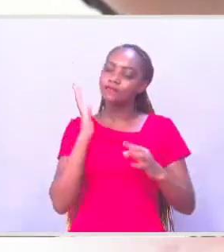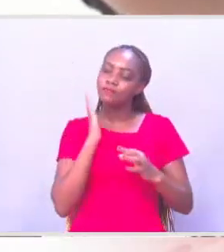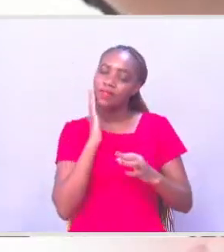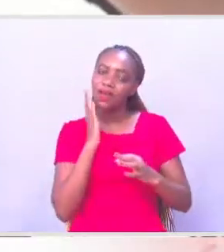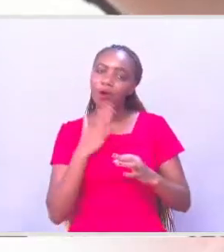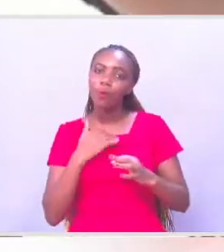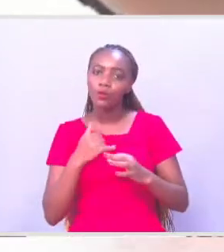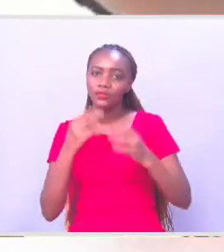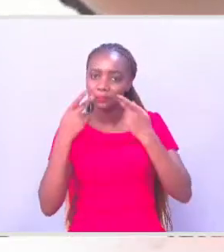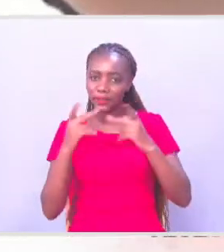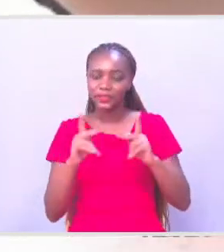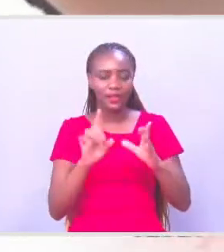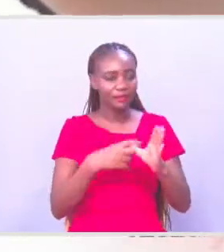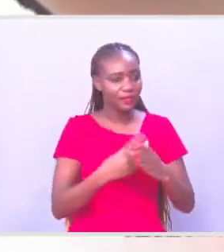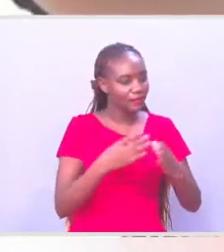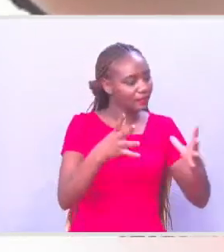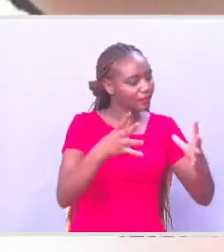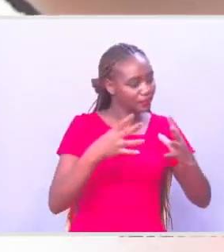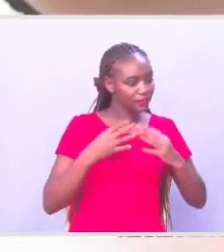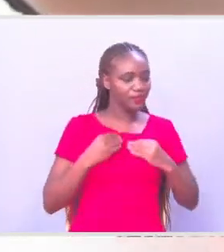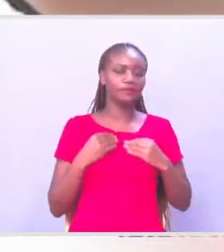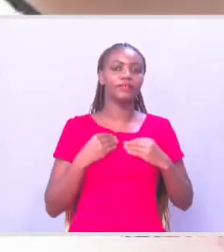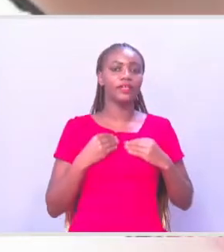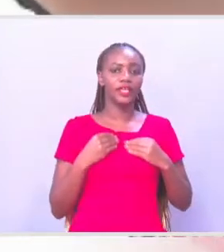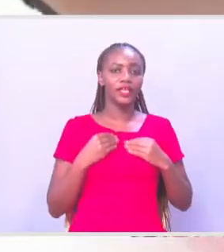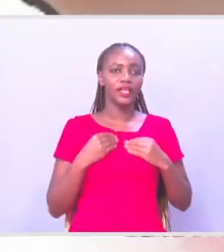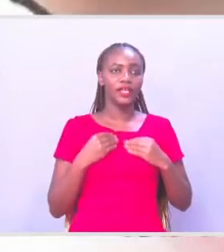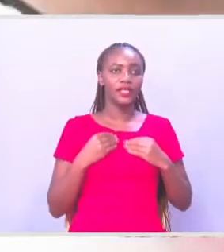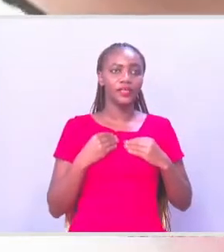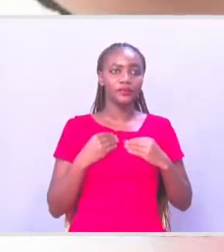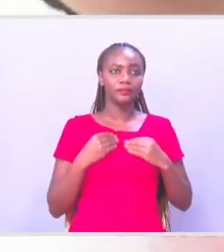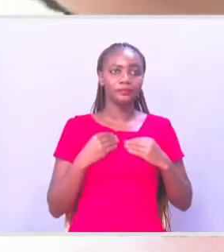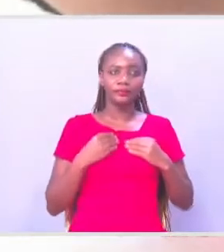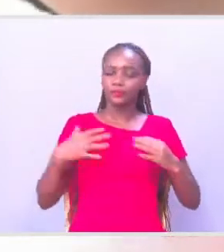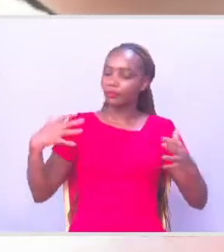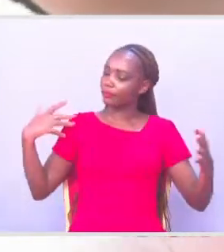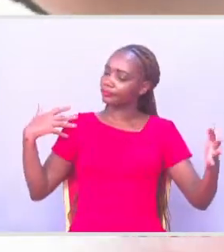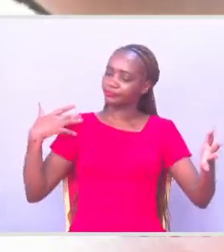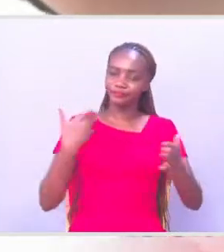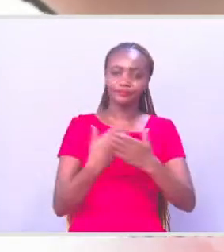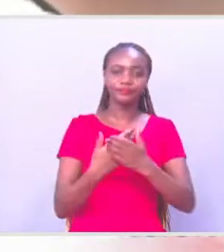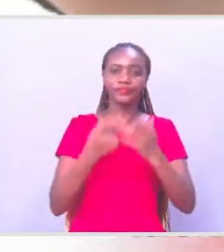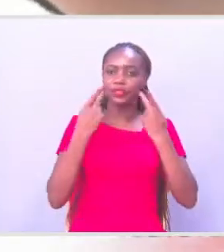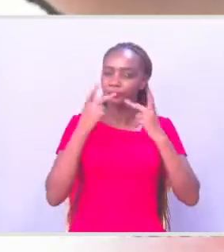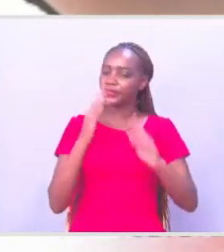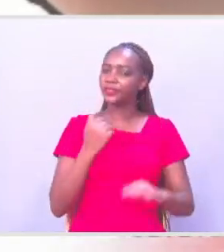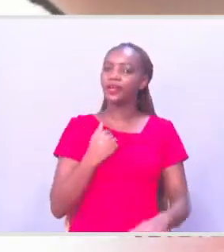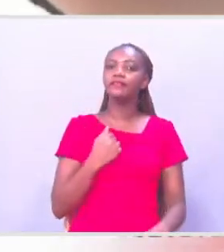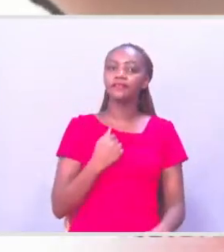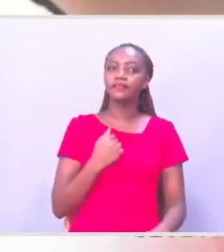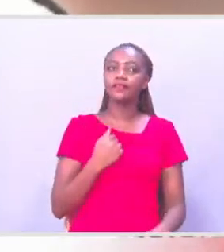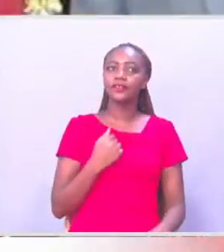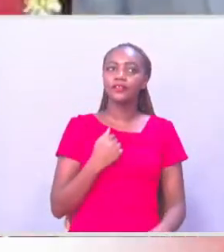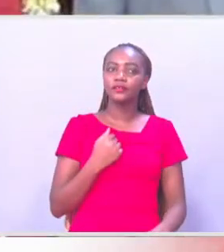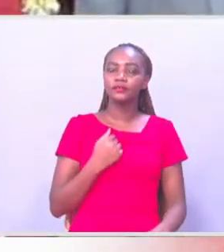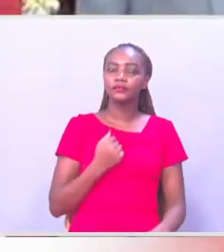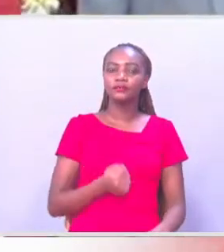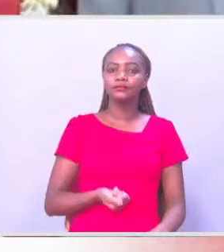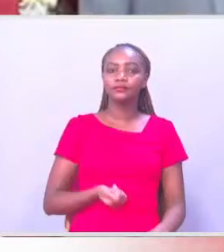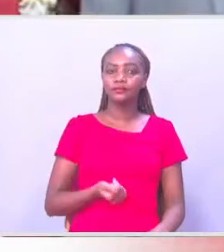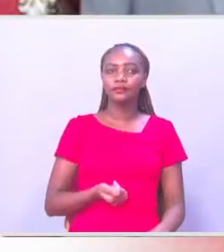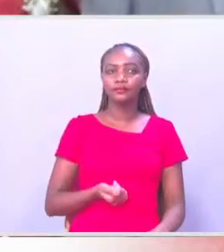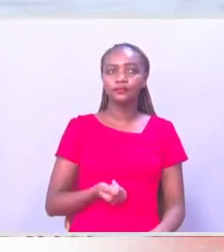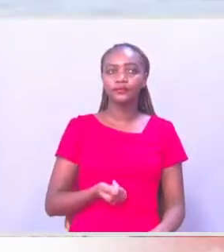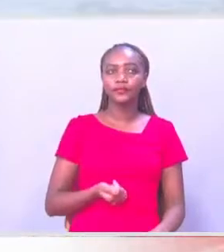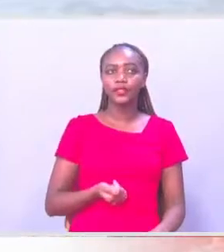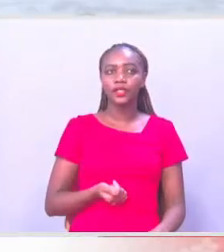amani, amani iingie. Na ikaingia kutoka hapo mpaka wa leo. Sasa tunataka ikue side. Aside